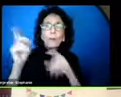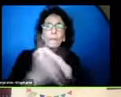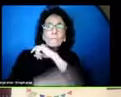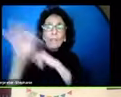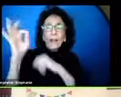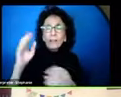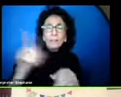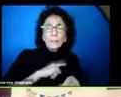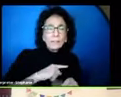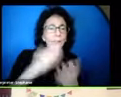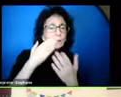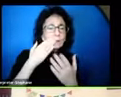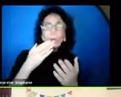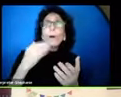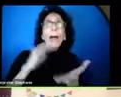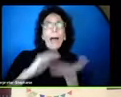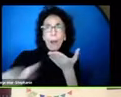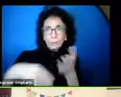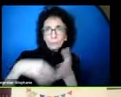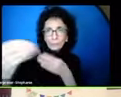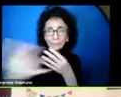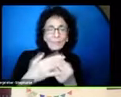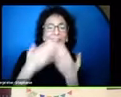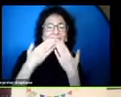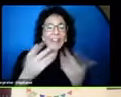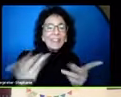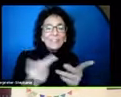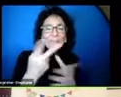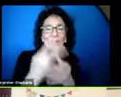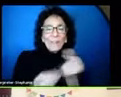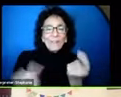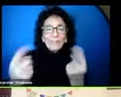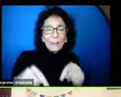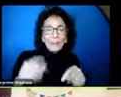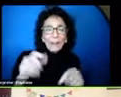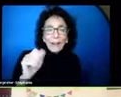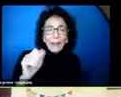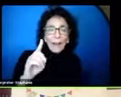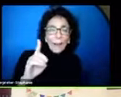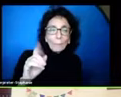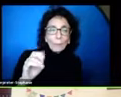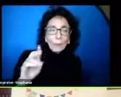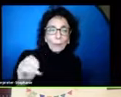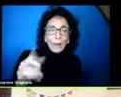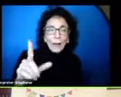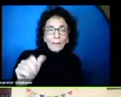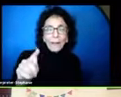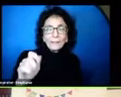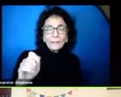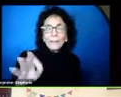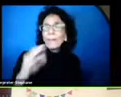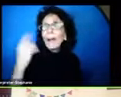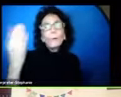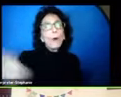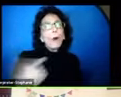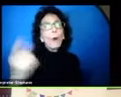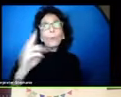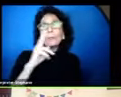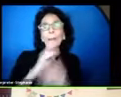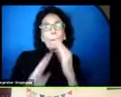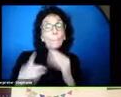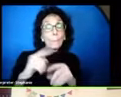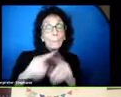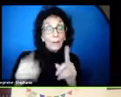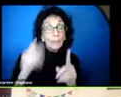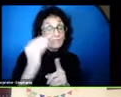and Abdullah, for being here. And Abdullah Atif, I know you are being humble as always and not putting on here, but you